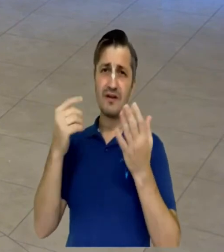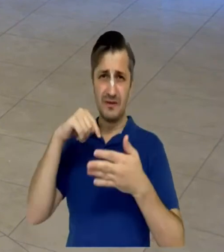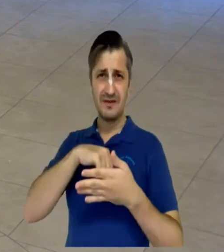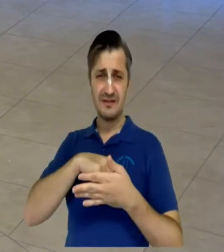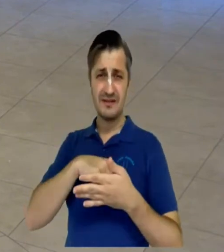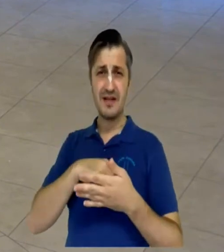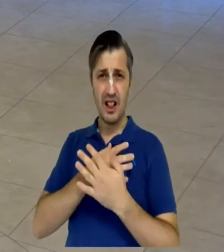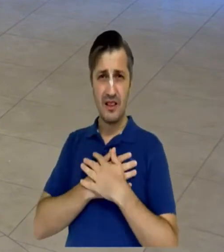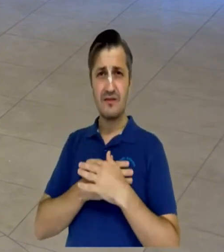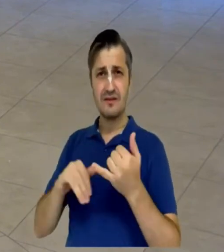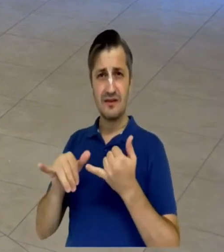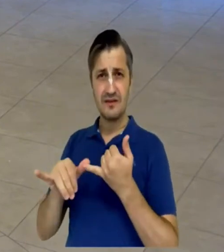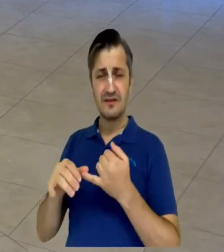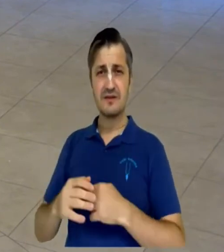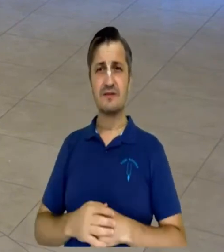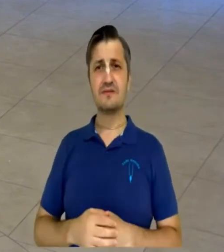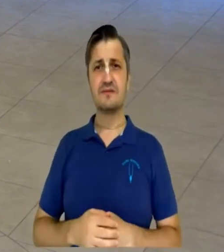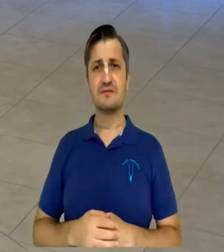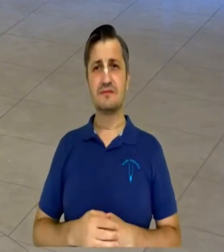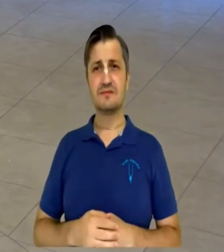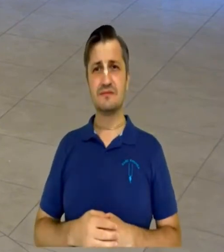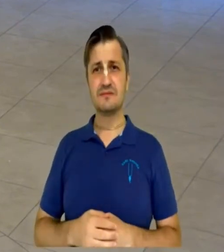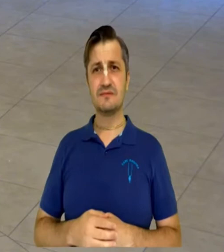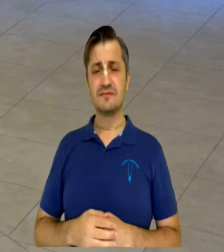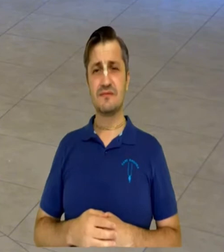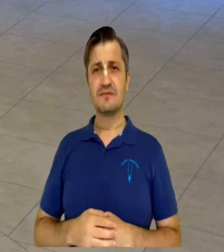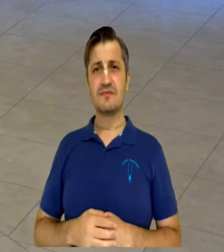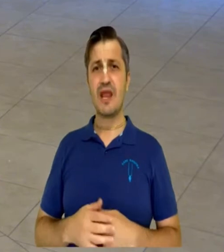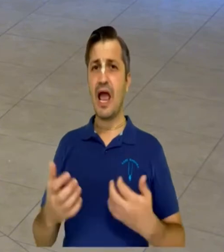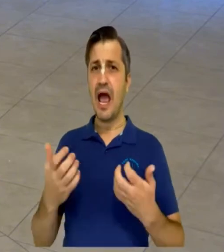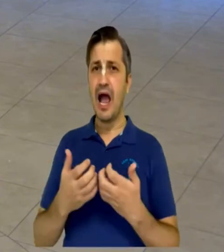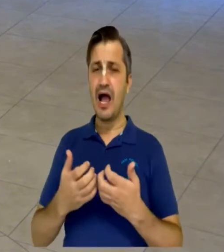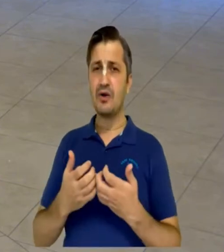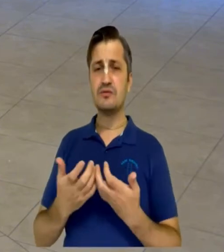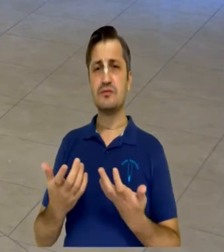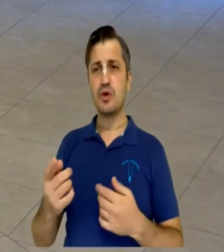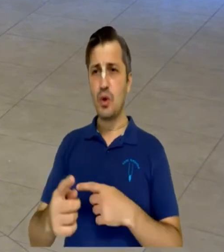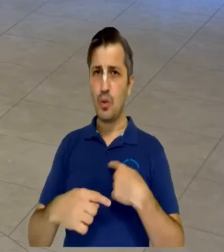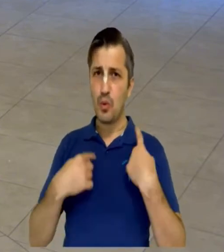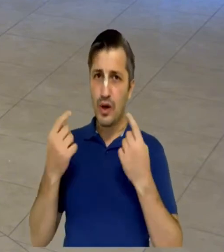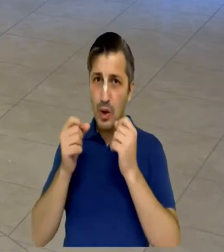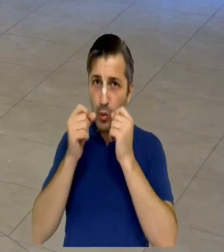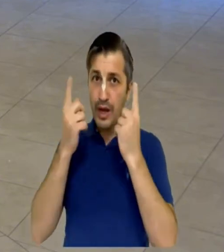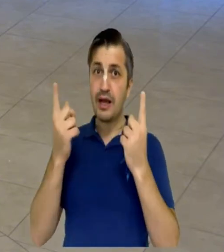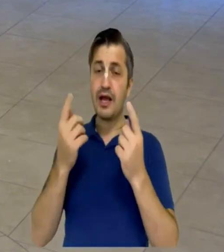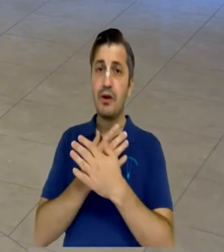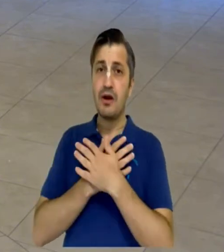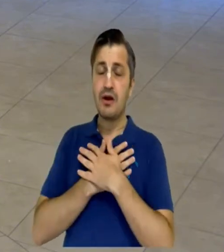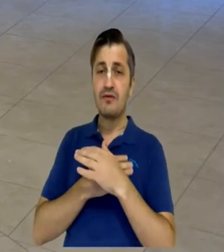appeared to establish the Kali Yuga, but also to give us the most